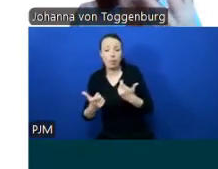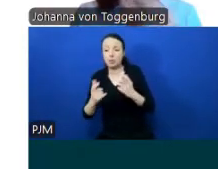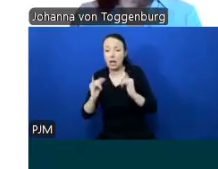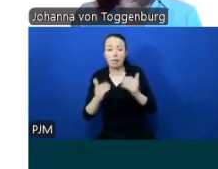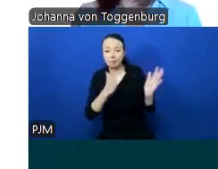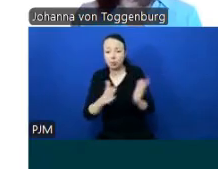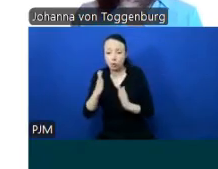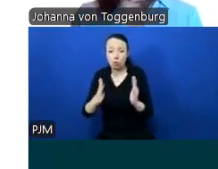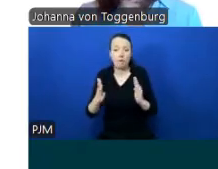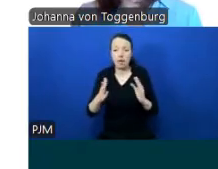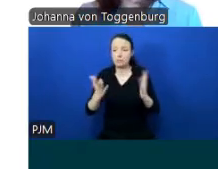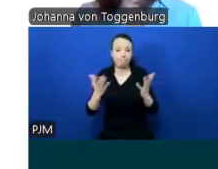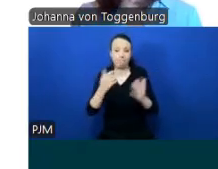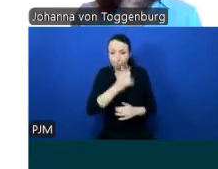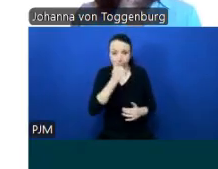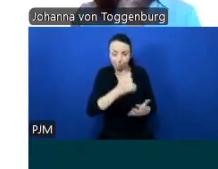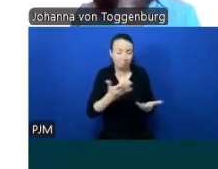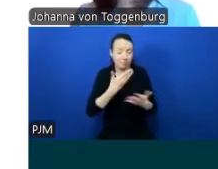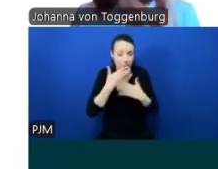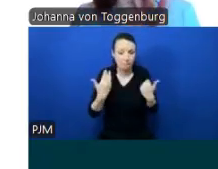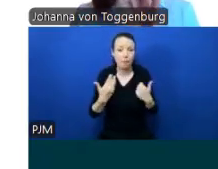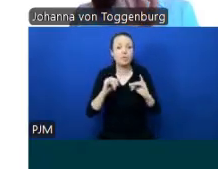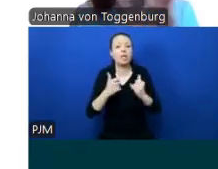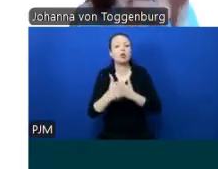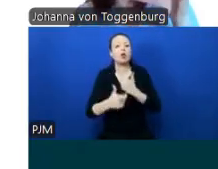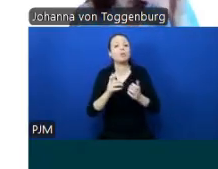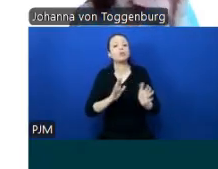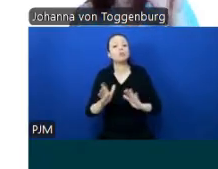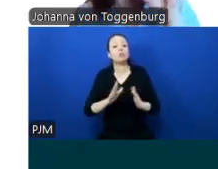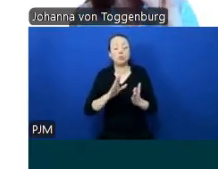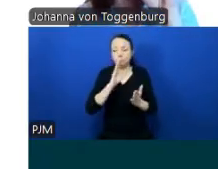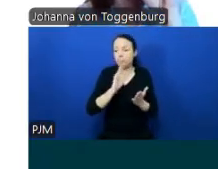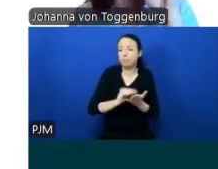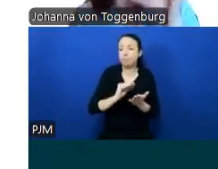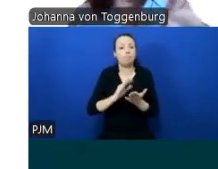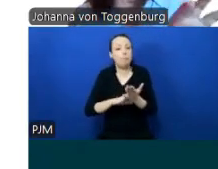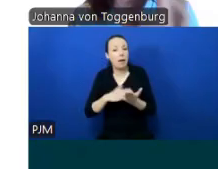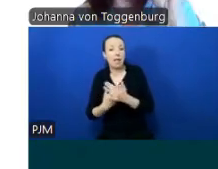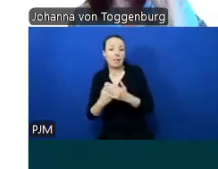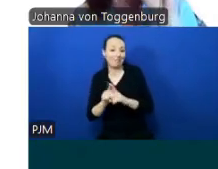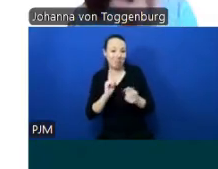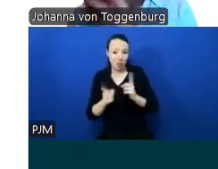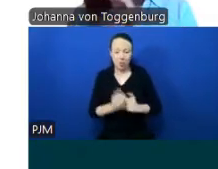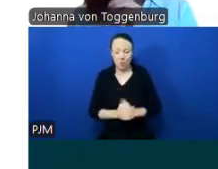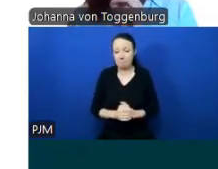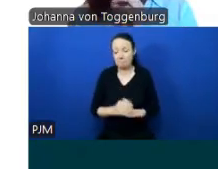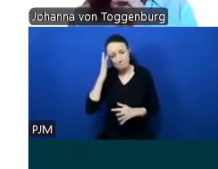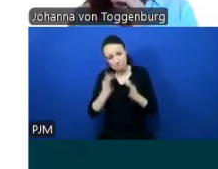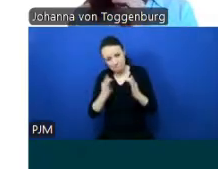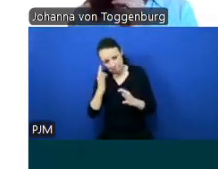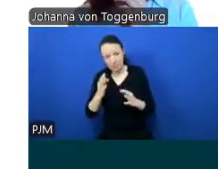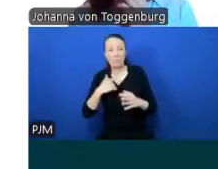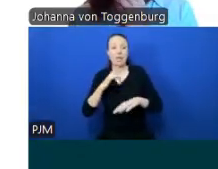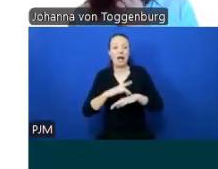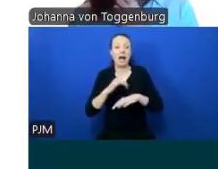faster, applicable solution. The result of that project is 2